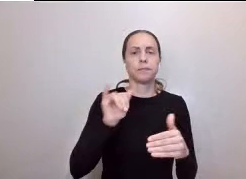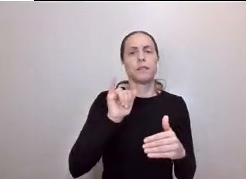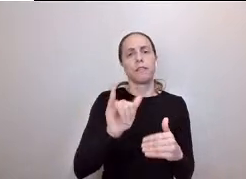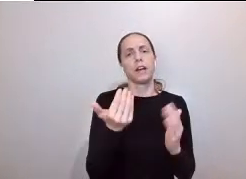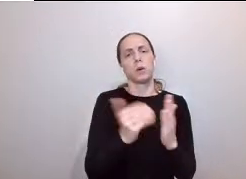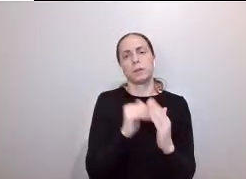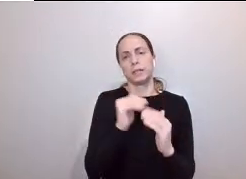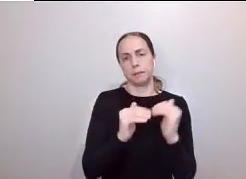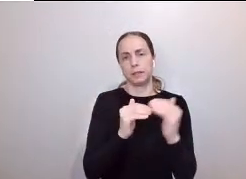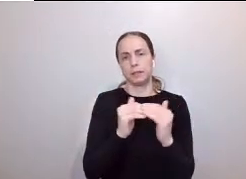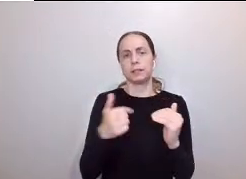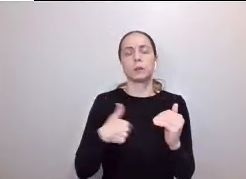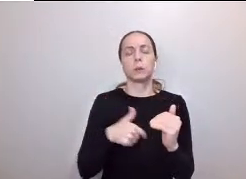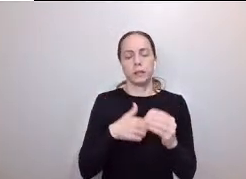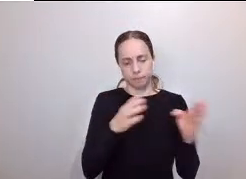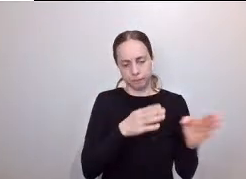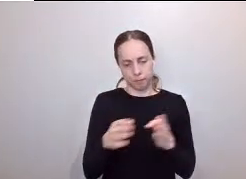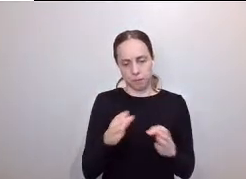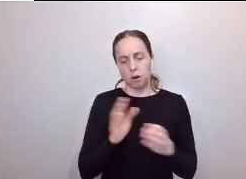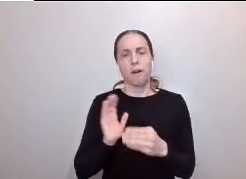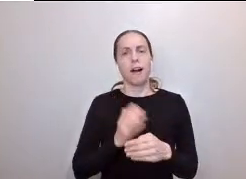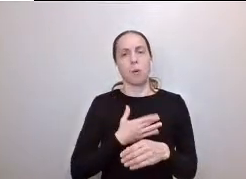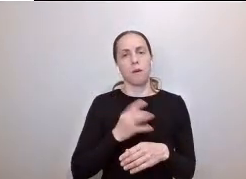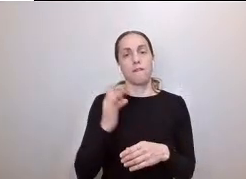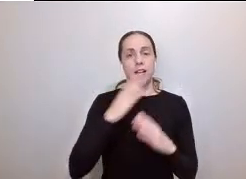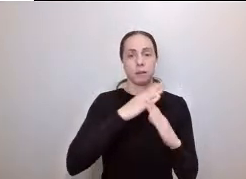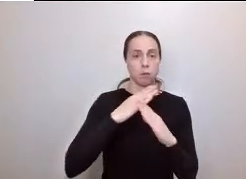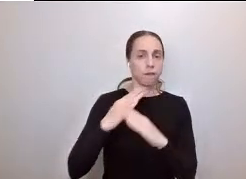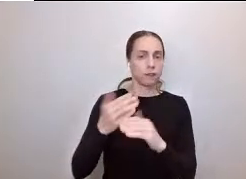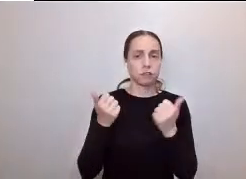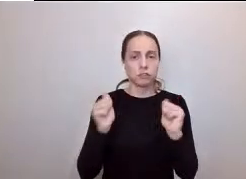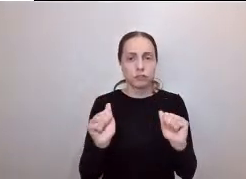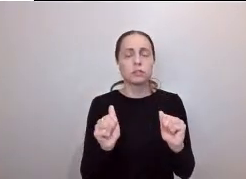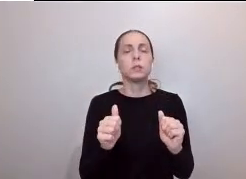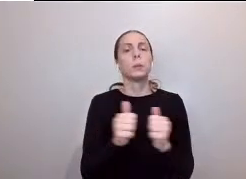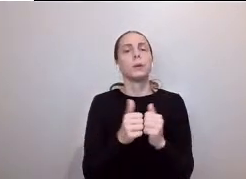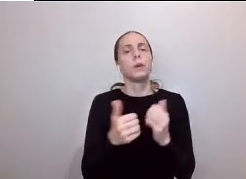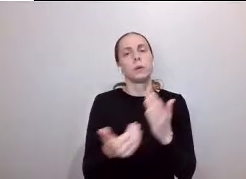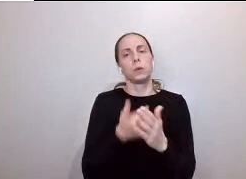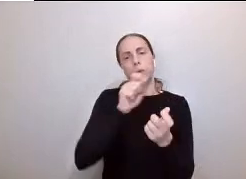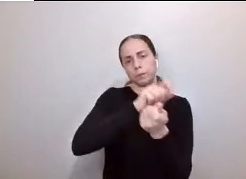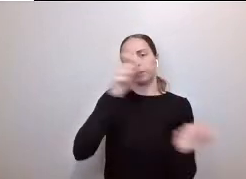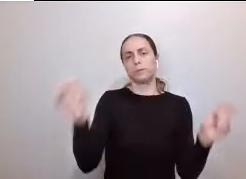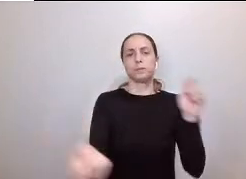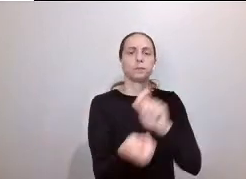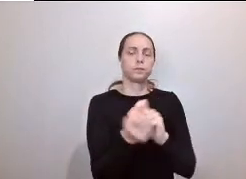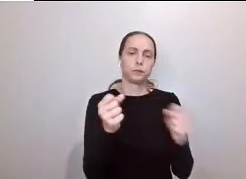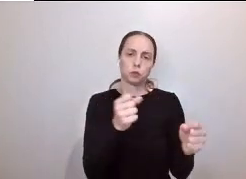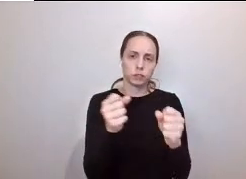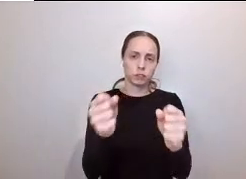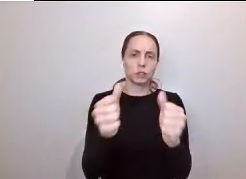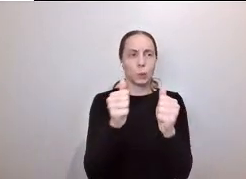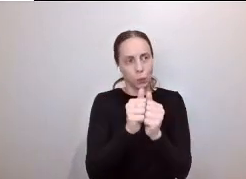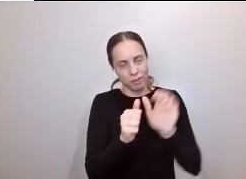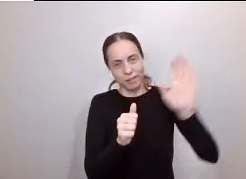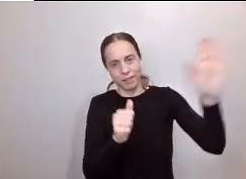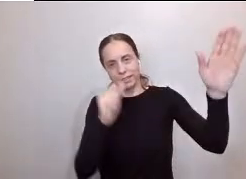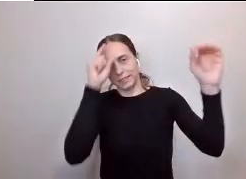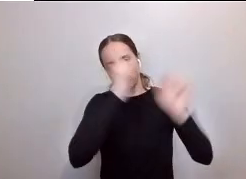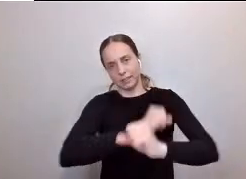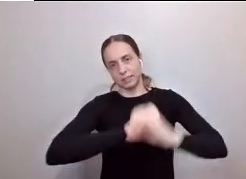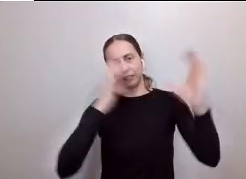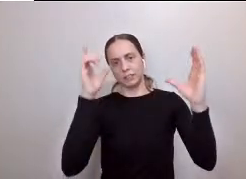new transformative strategies with Chief Arredondo's vision for the department. And I move this for